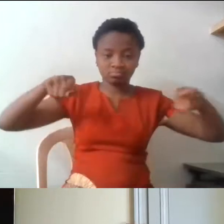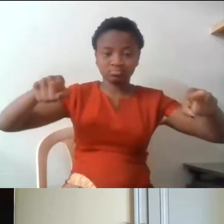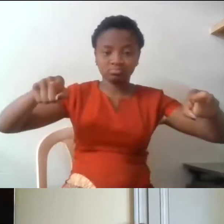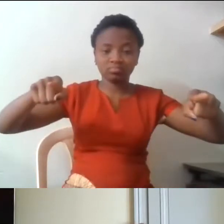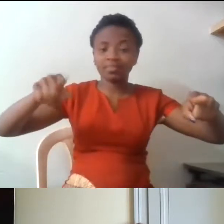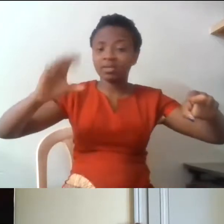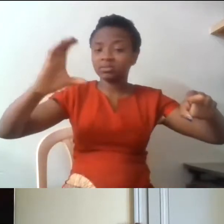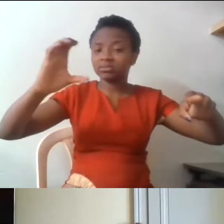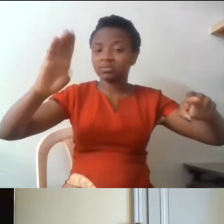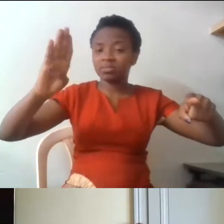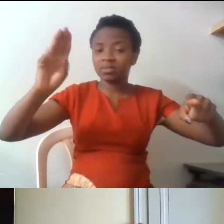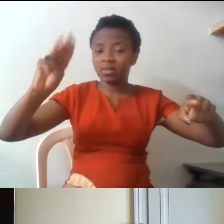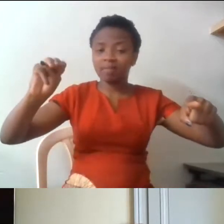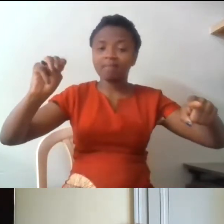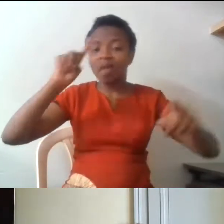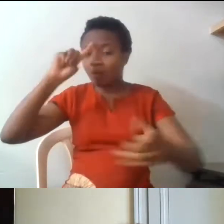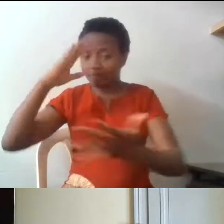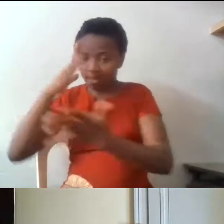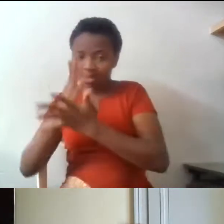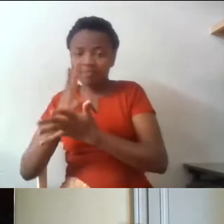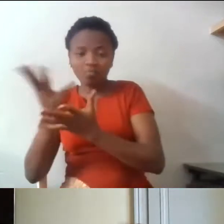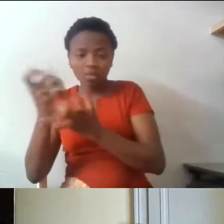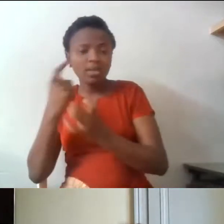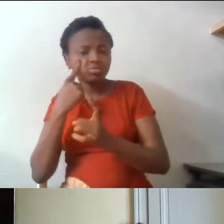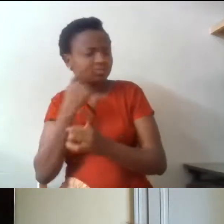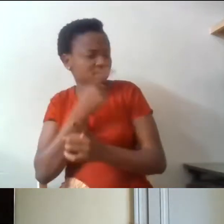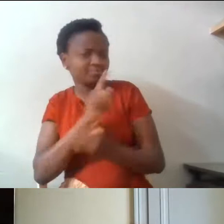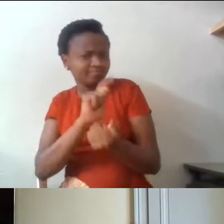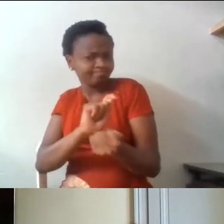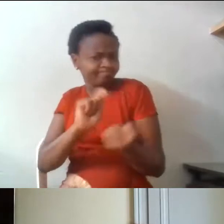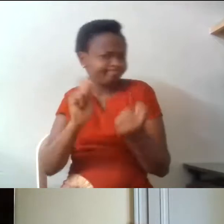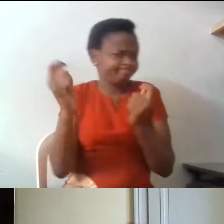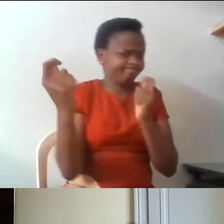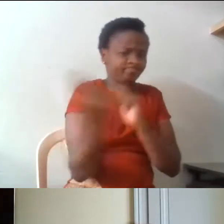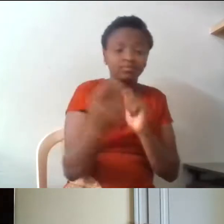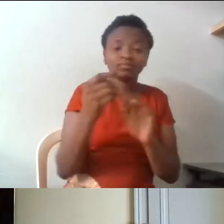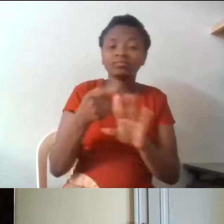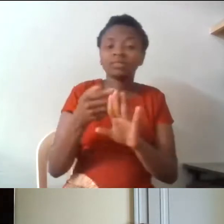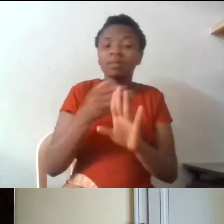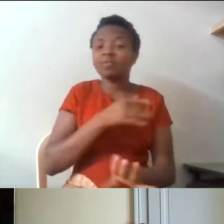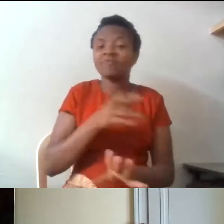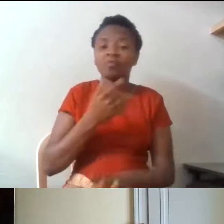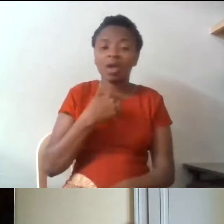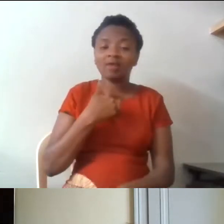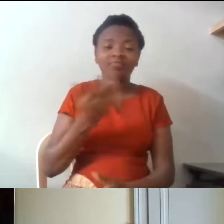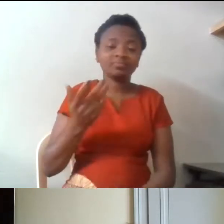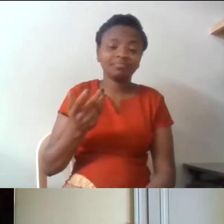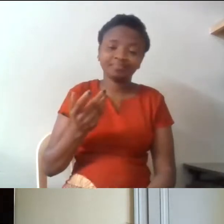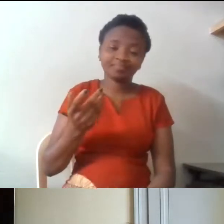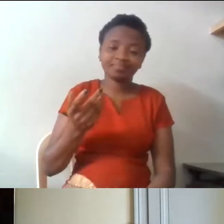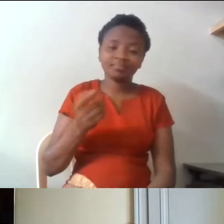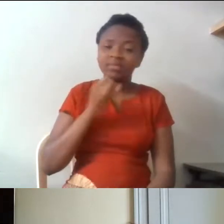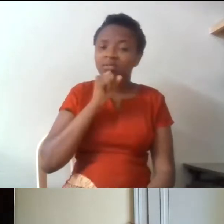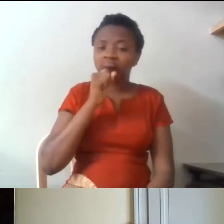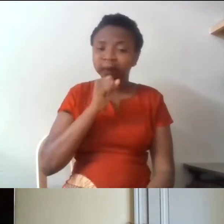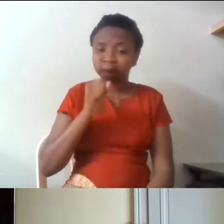we are convinced that we need to see a paradigm shift from the so-called partnership models of old